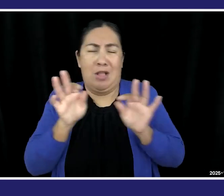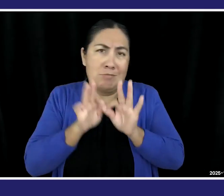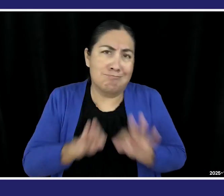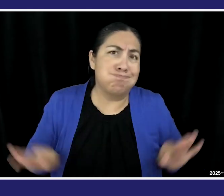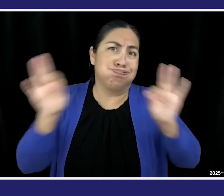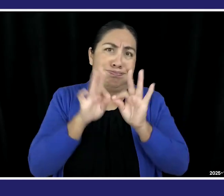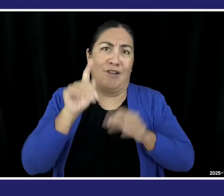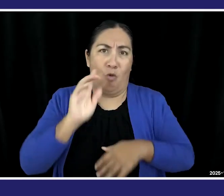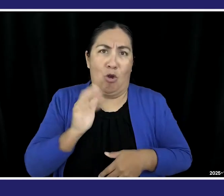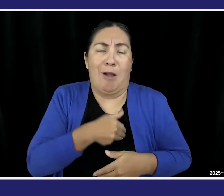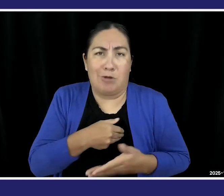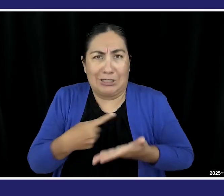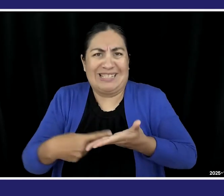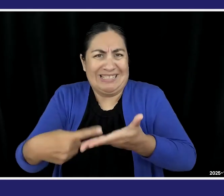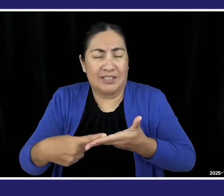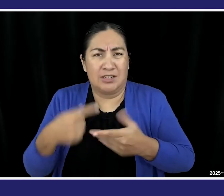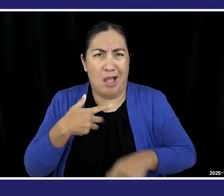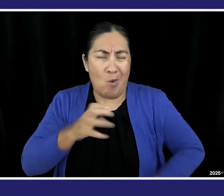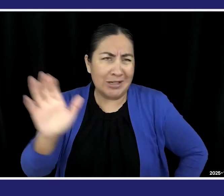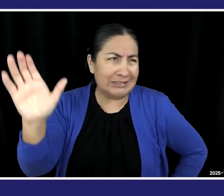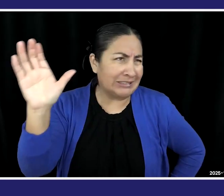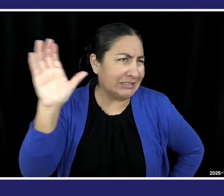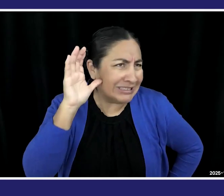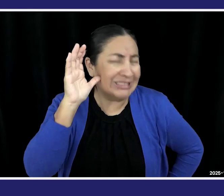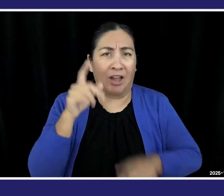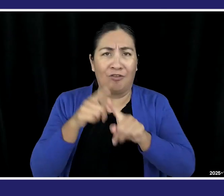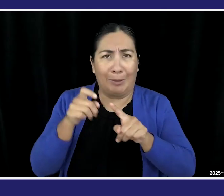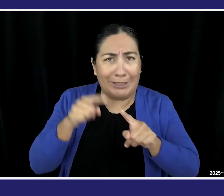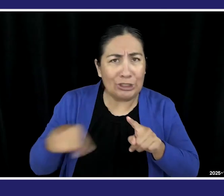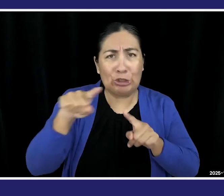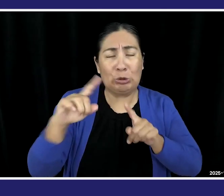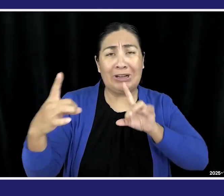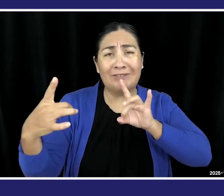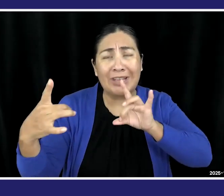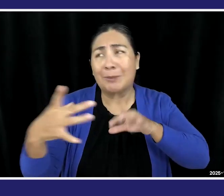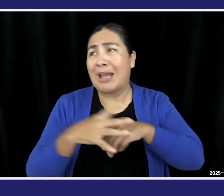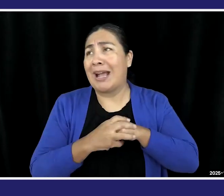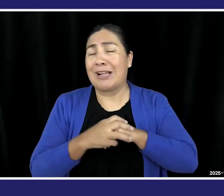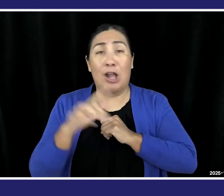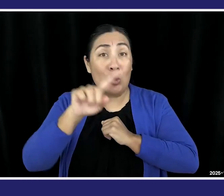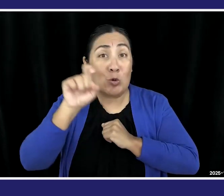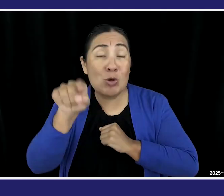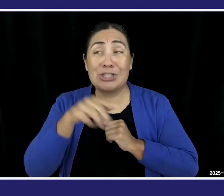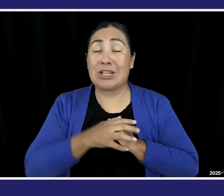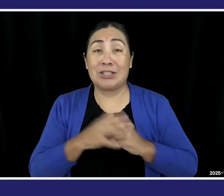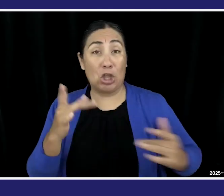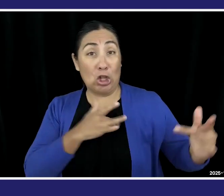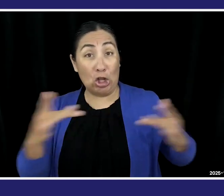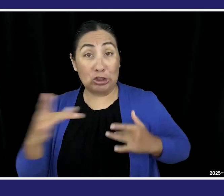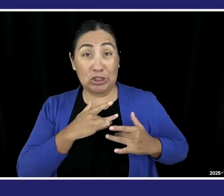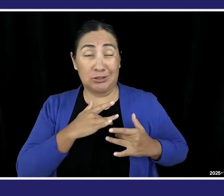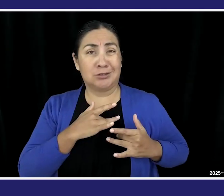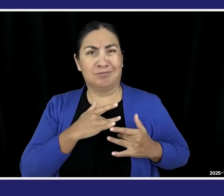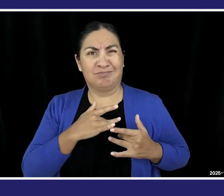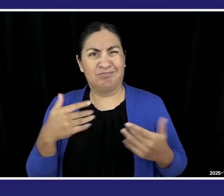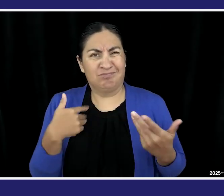is being able to hear from you, any feedback that you've got, questions, concerns, all of those things, because we